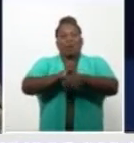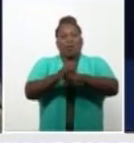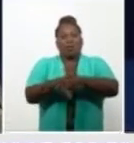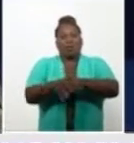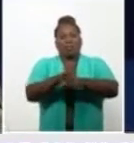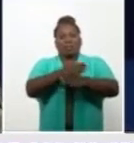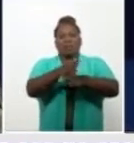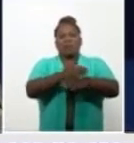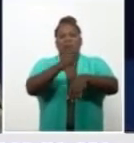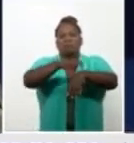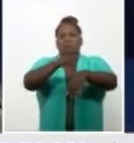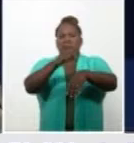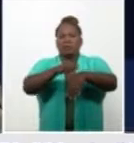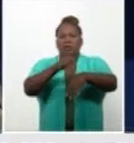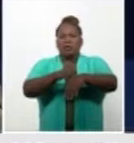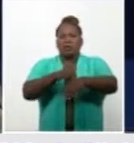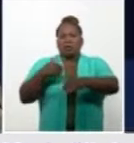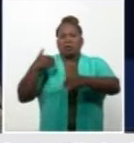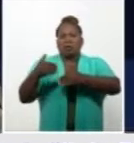3.93%